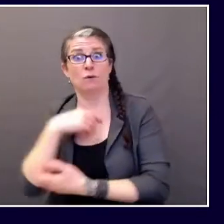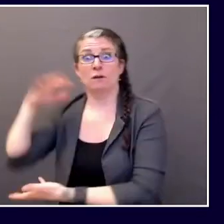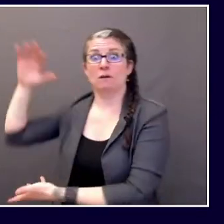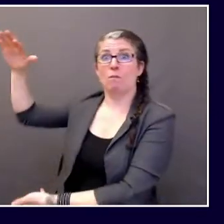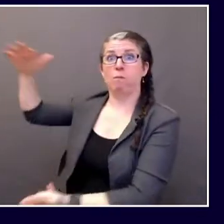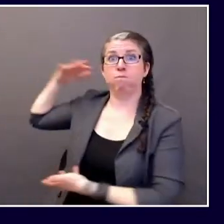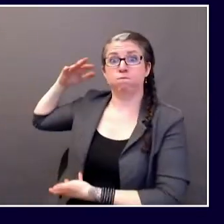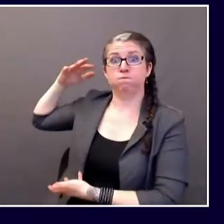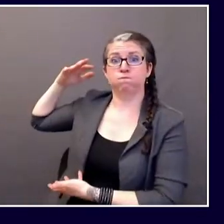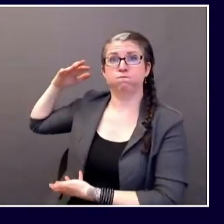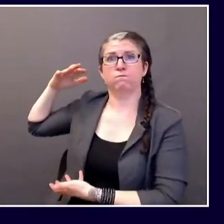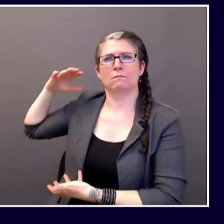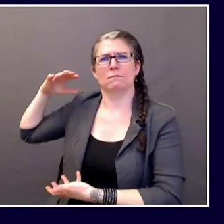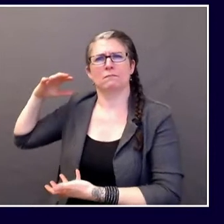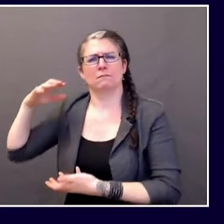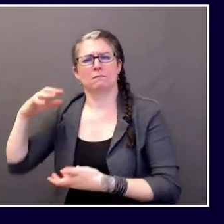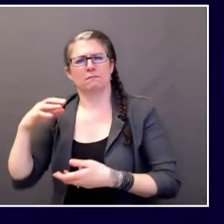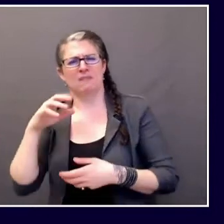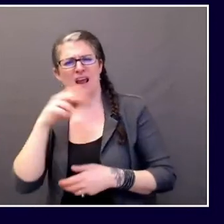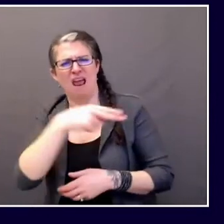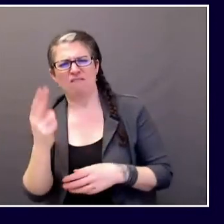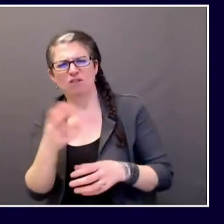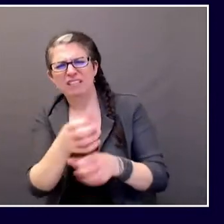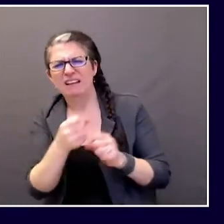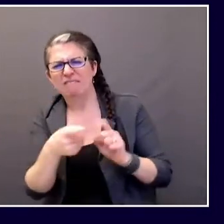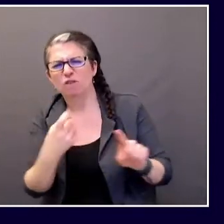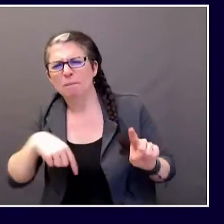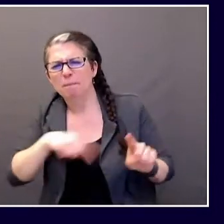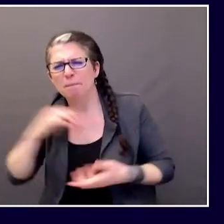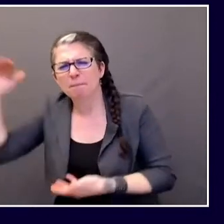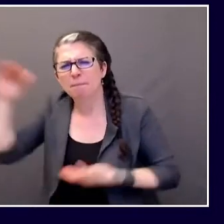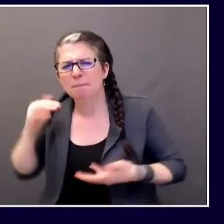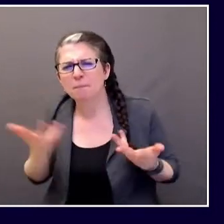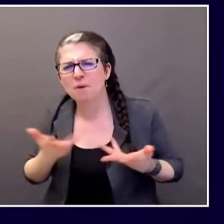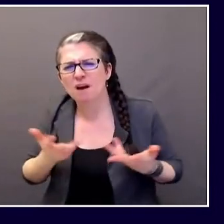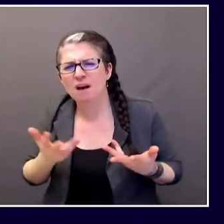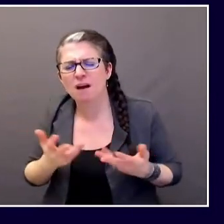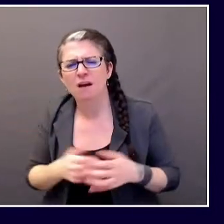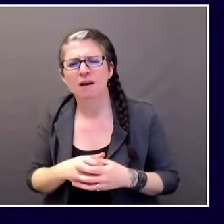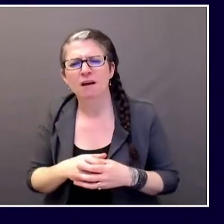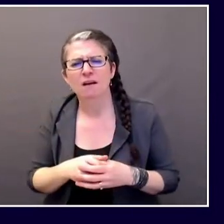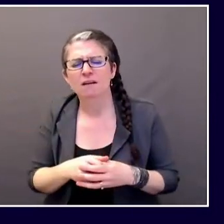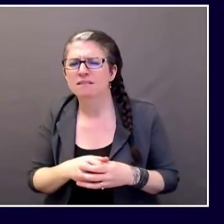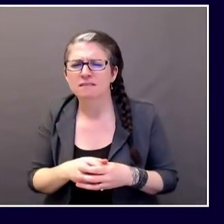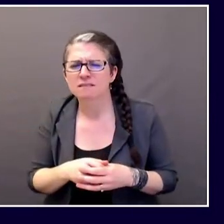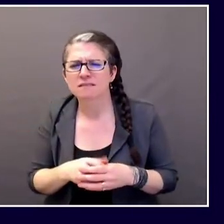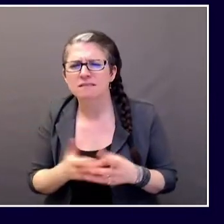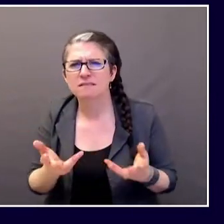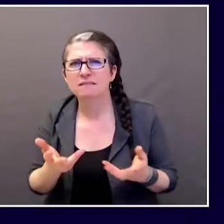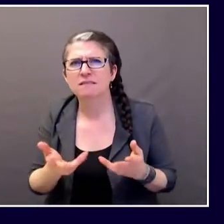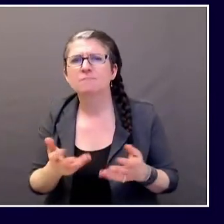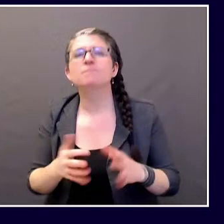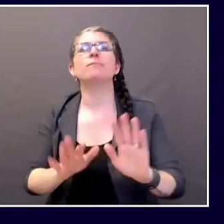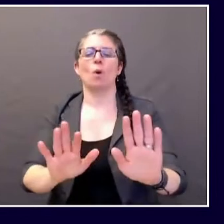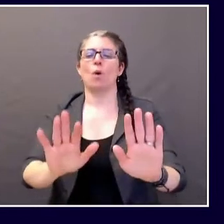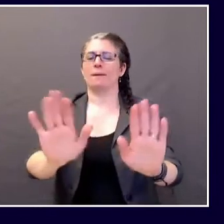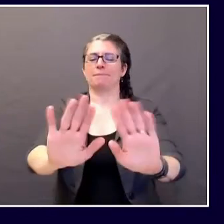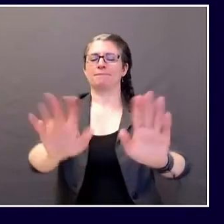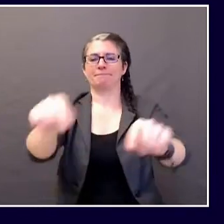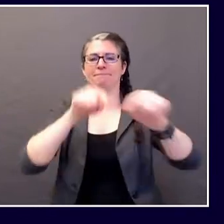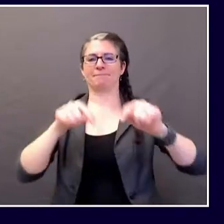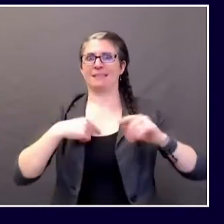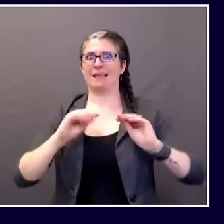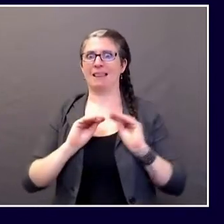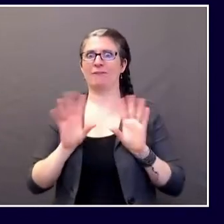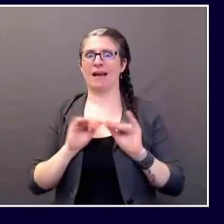understanding, you are understanding it correctly, but I'll just for extreme clarity, the vaccine that